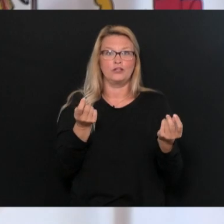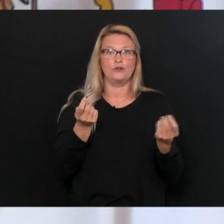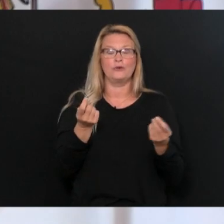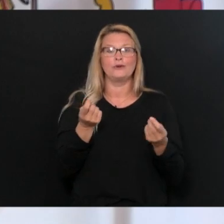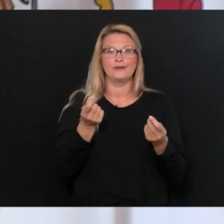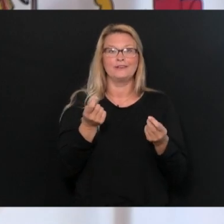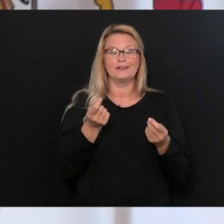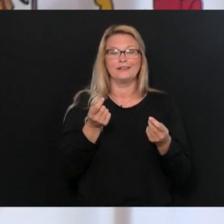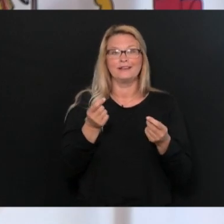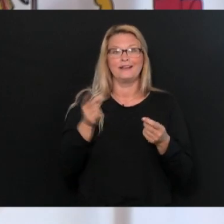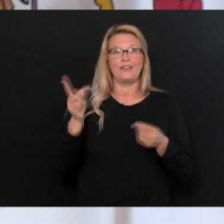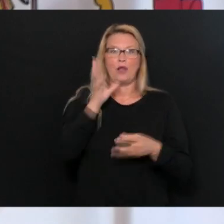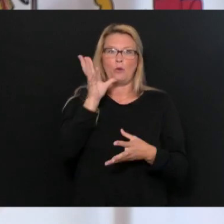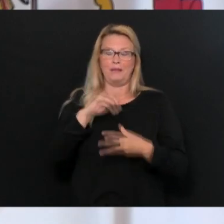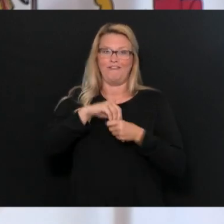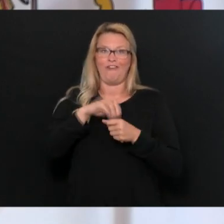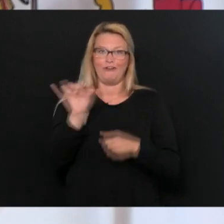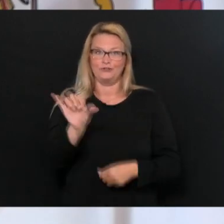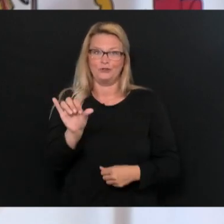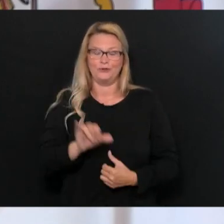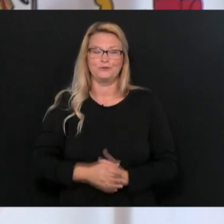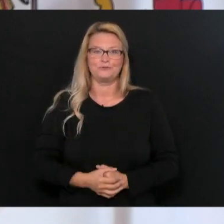every way they possibly can.